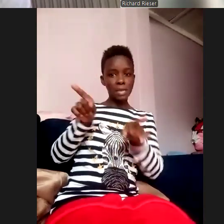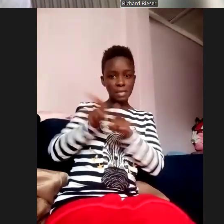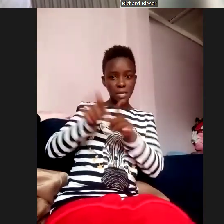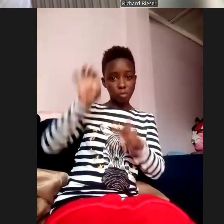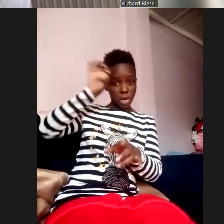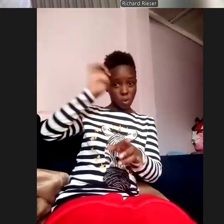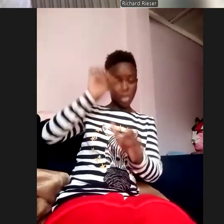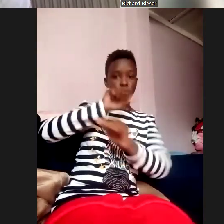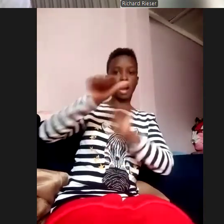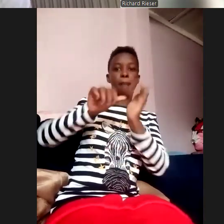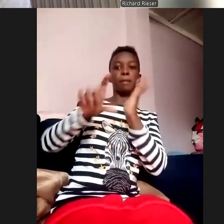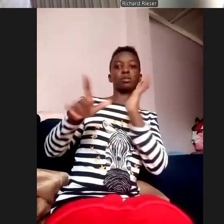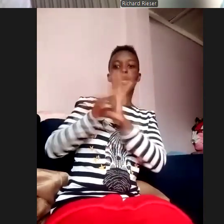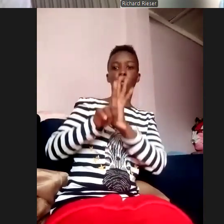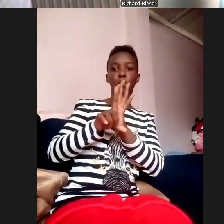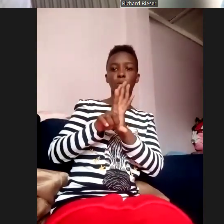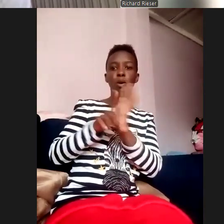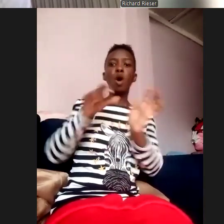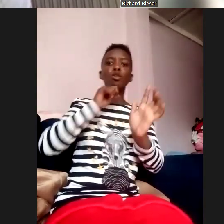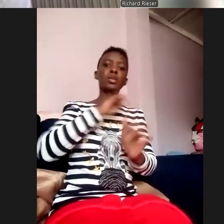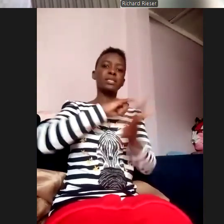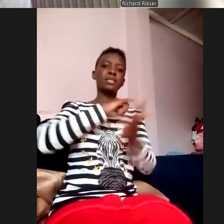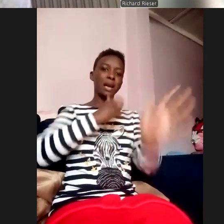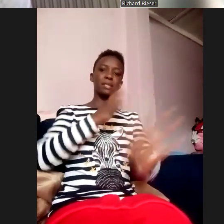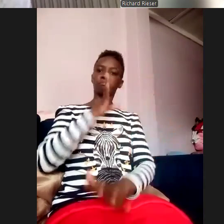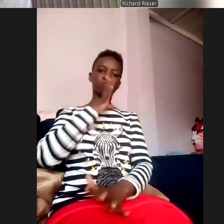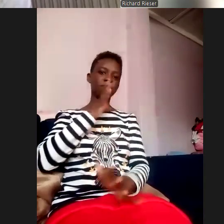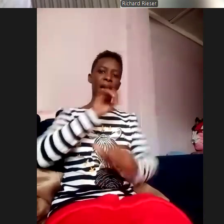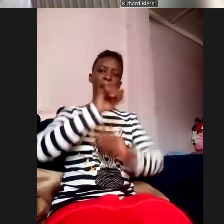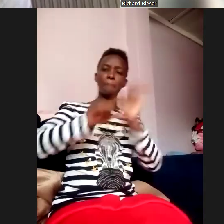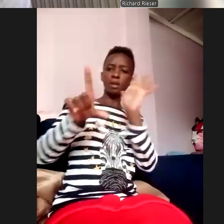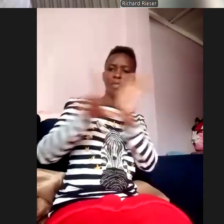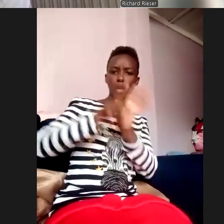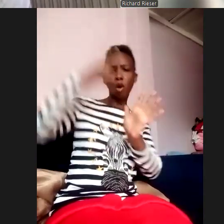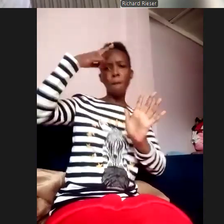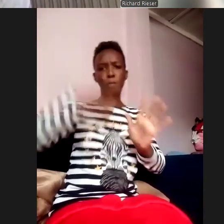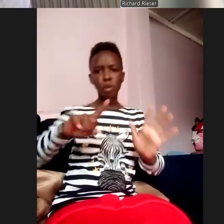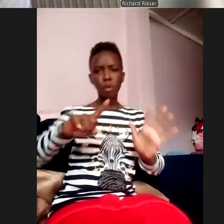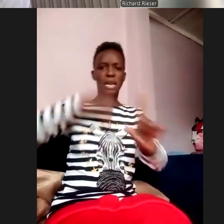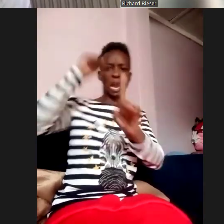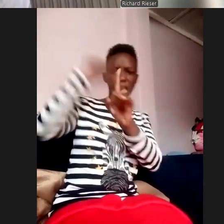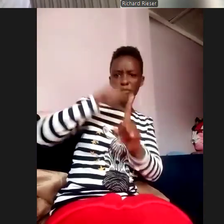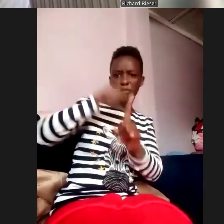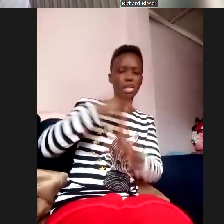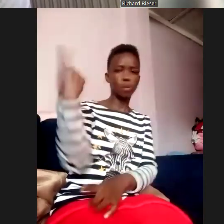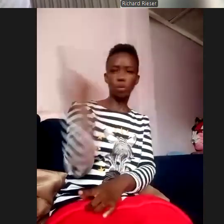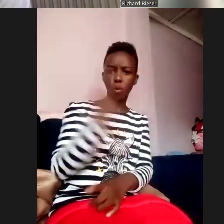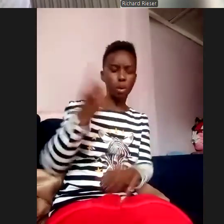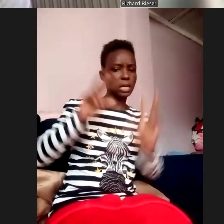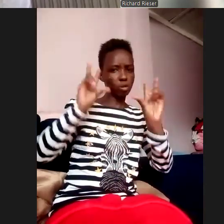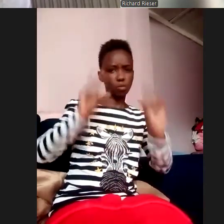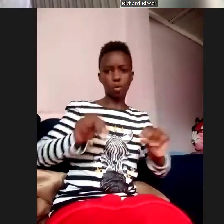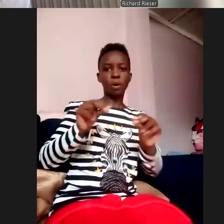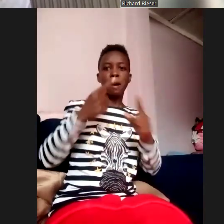So in my opinion, I think when we're talking of education, we have to make sure we educate people about the law